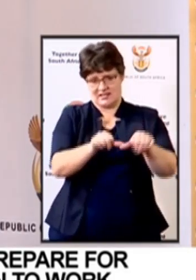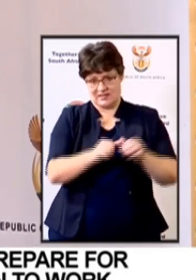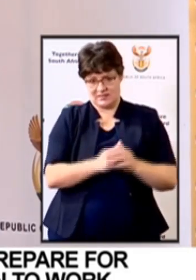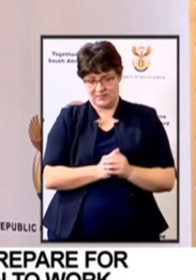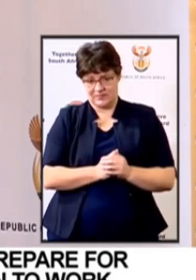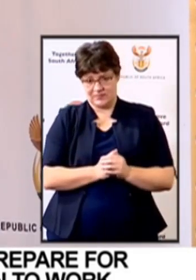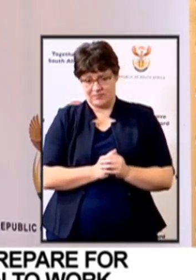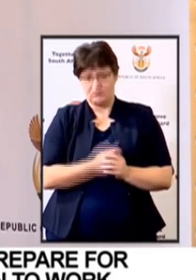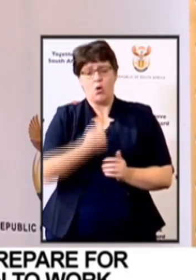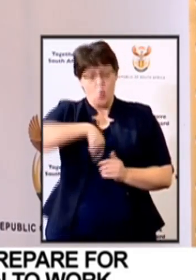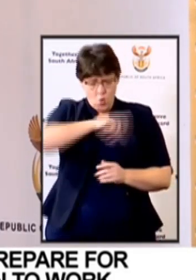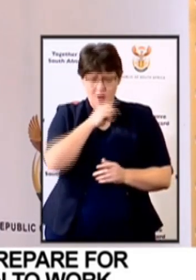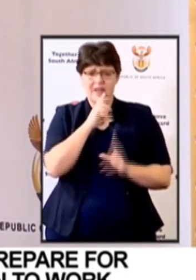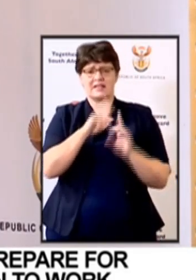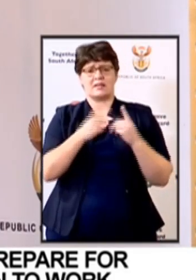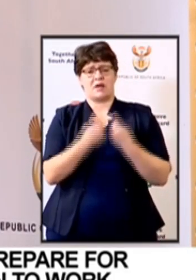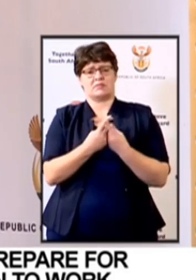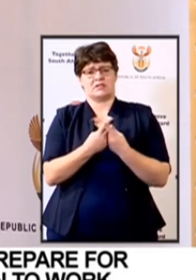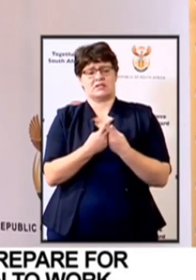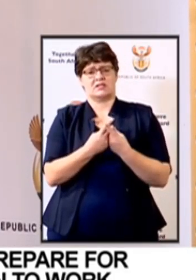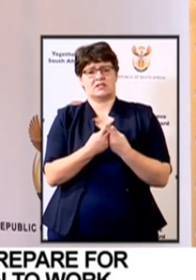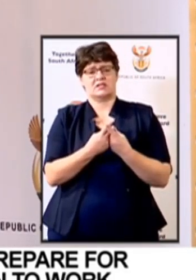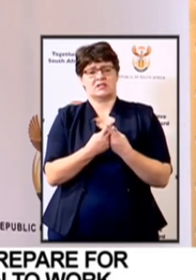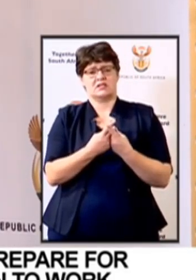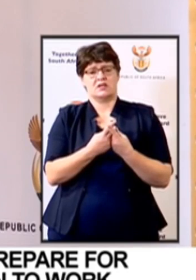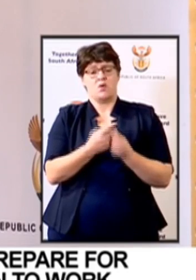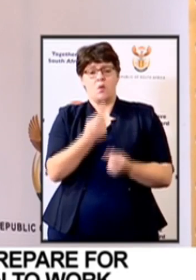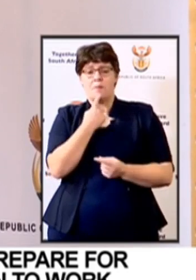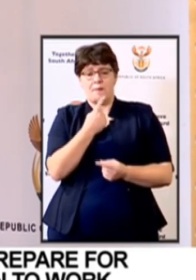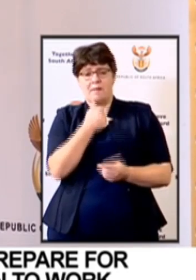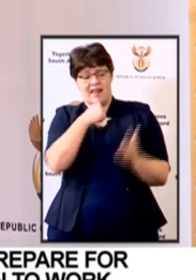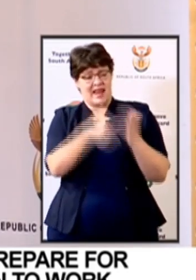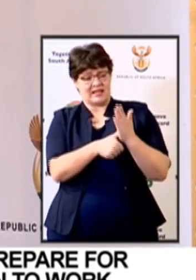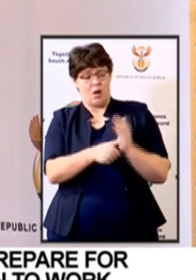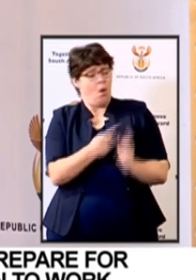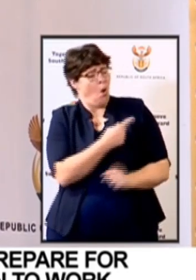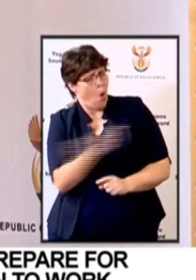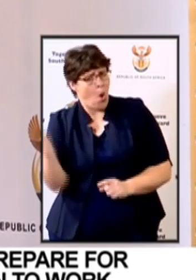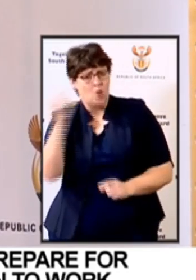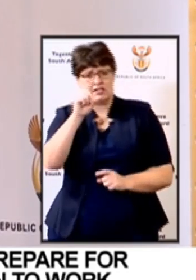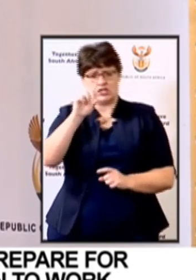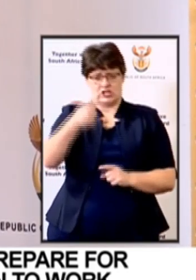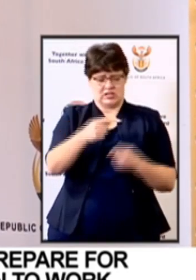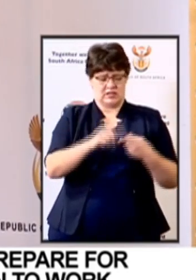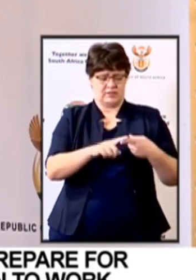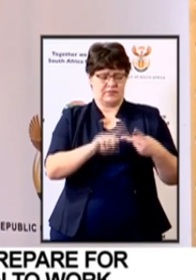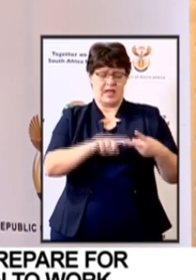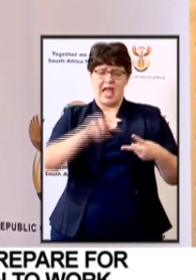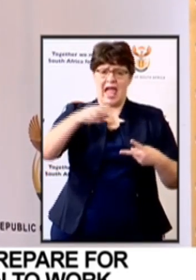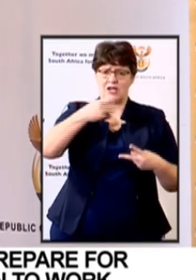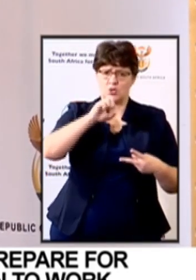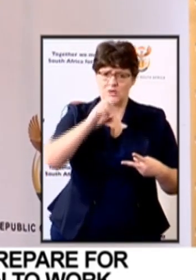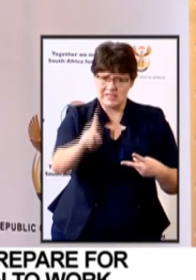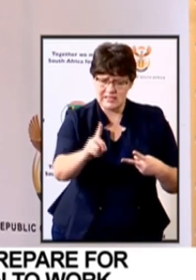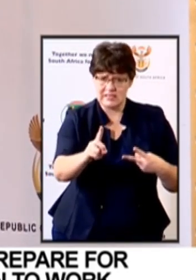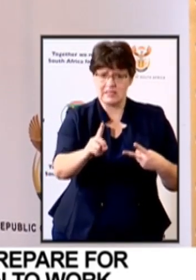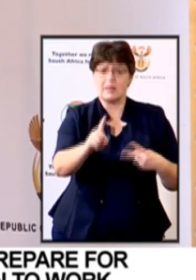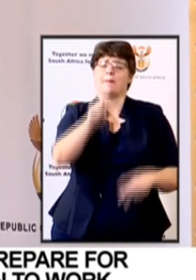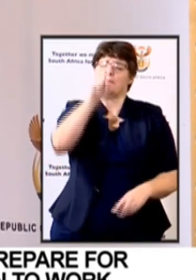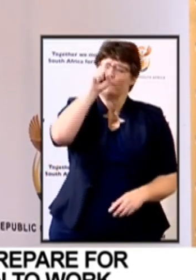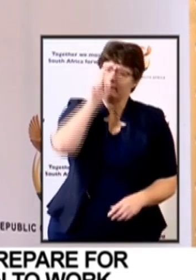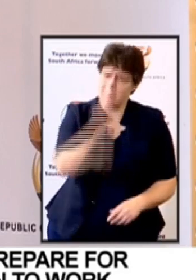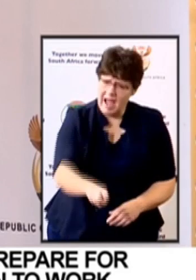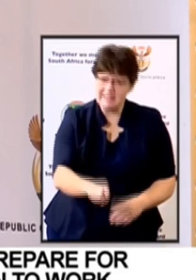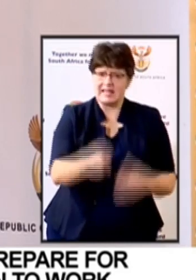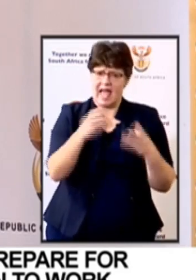department that all heads of departments and all DGs needed to have